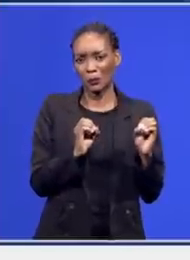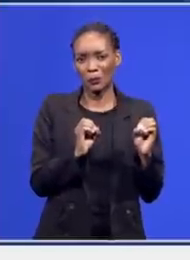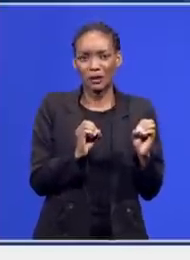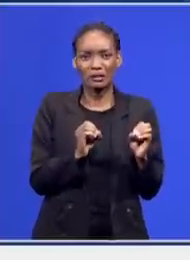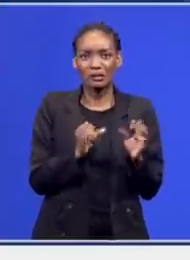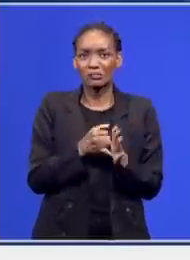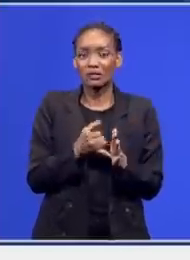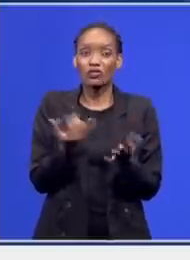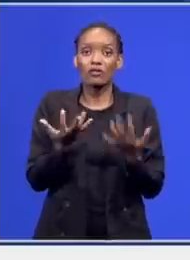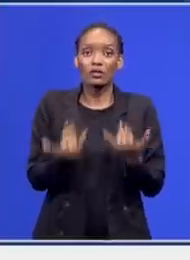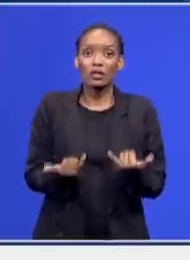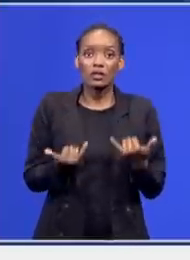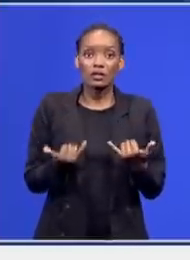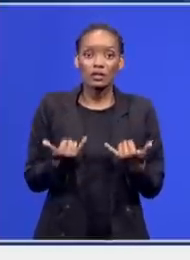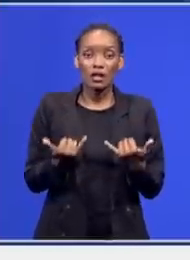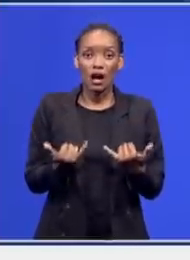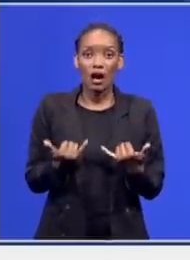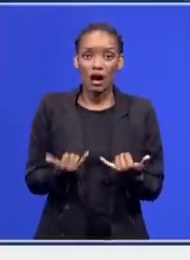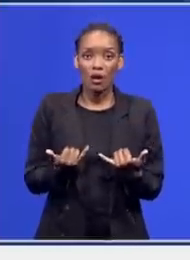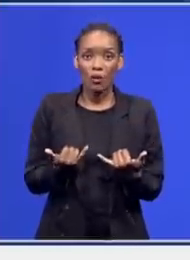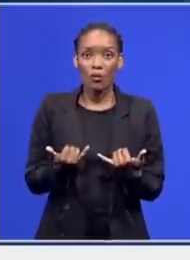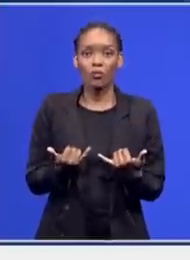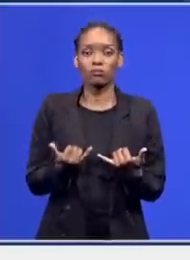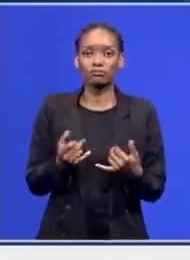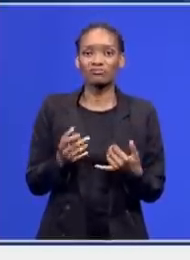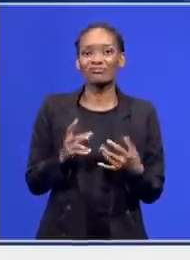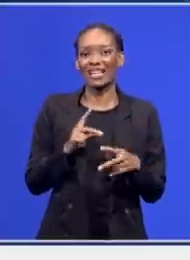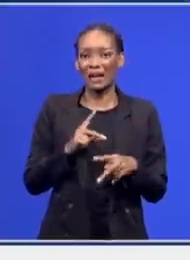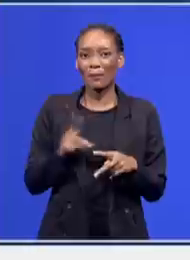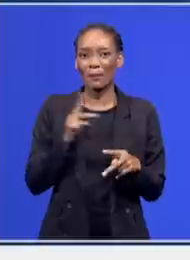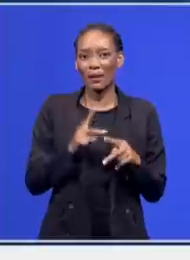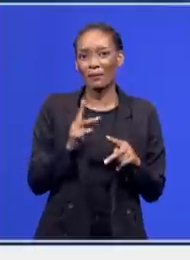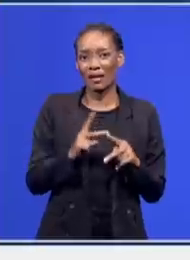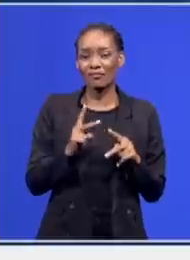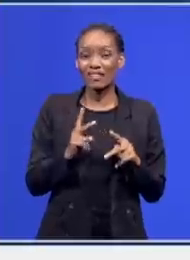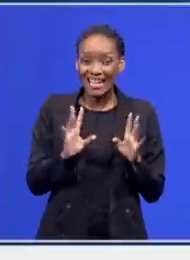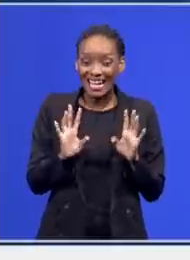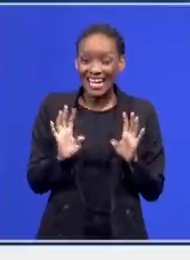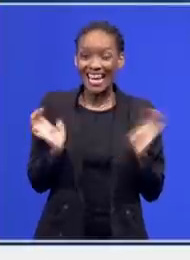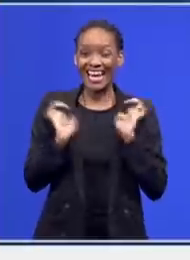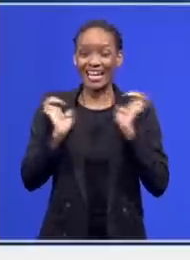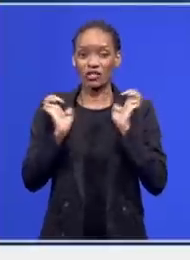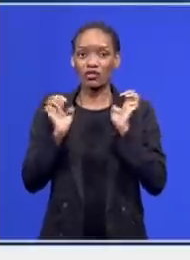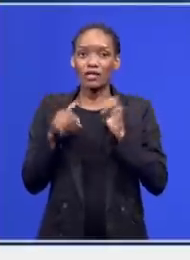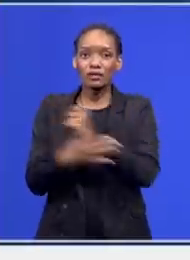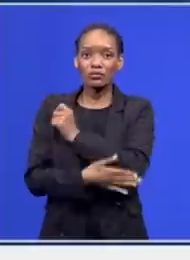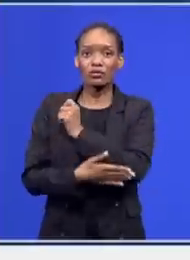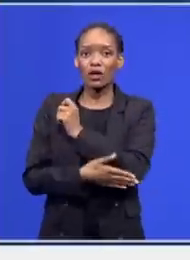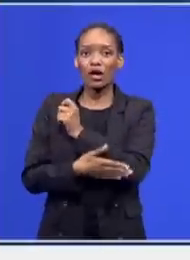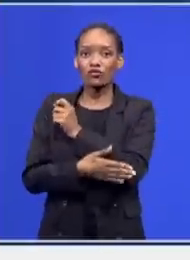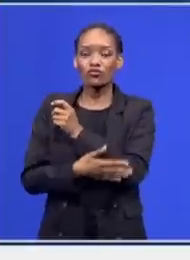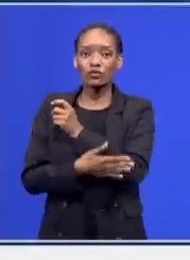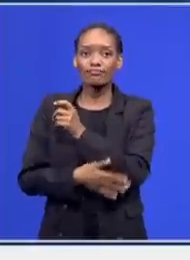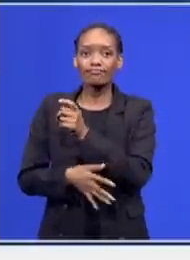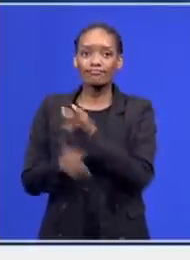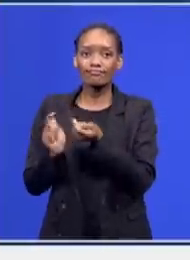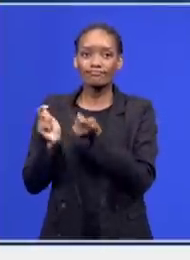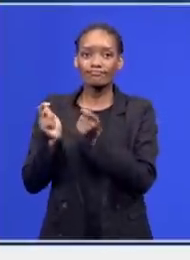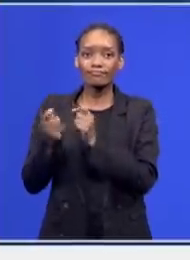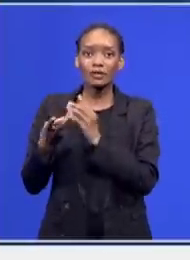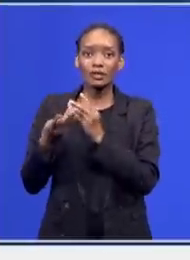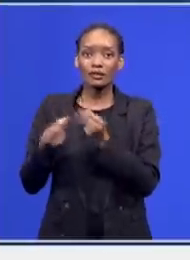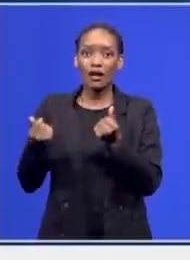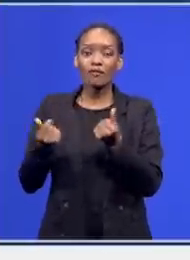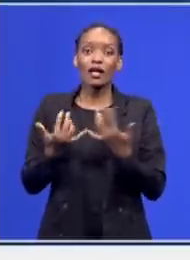that right now the situation is pressing. Yeah. It's quite urgent that we sort out the country. And right now the EFF